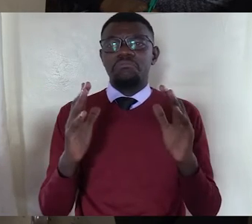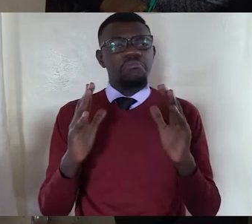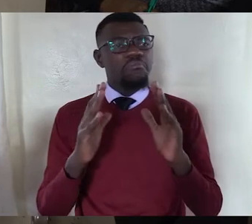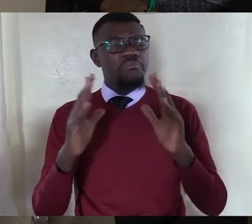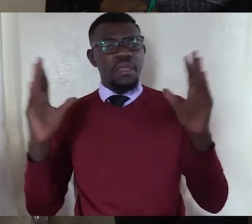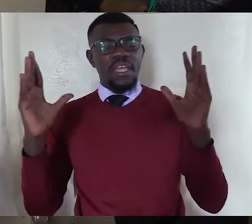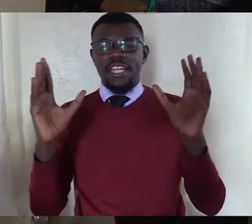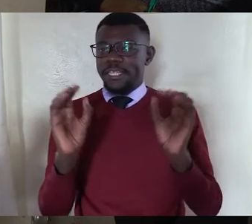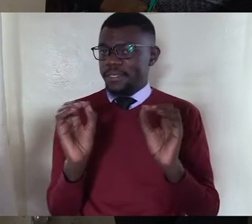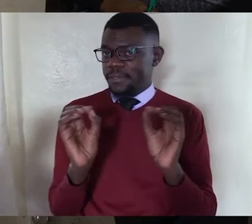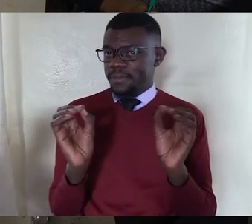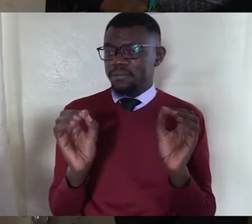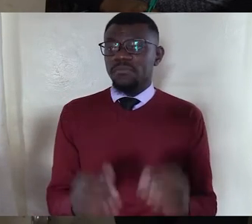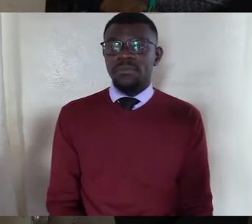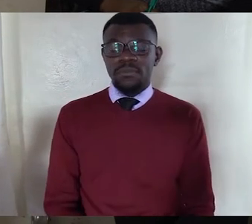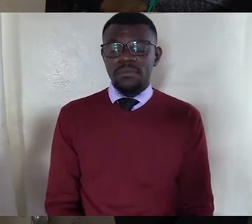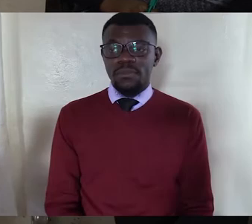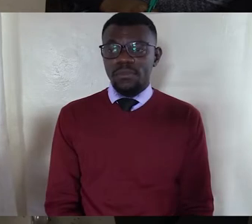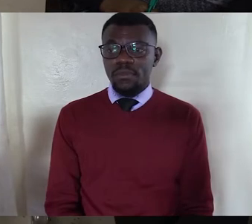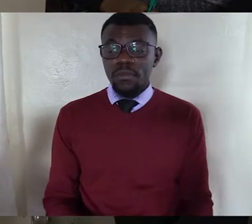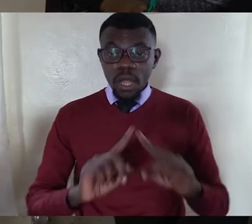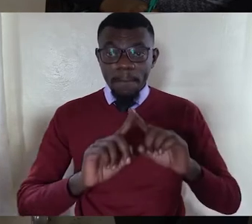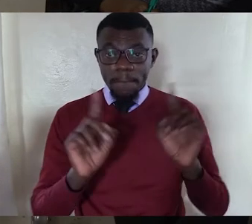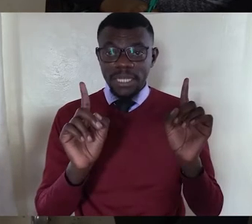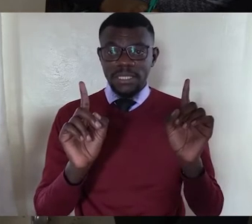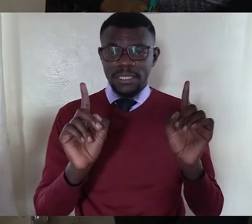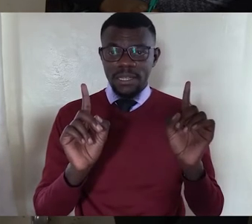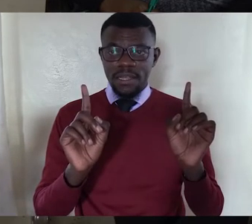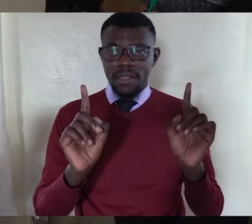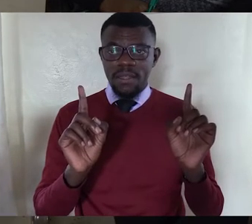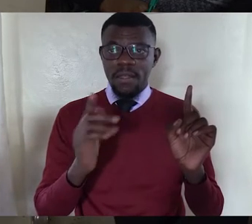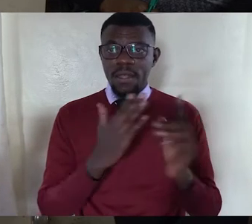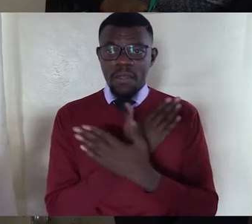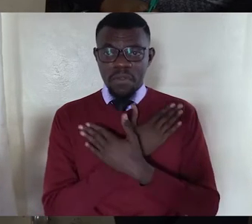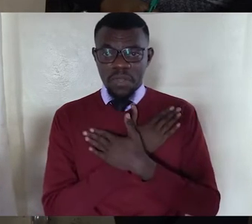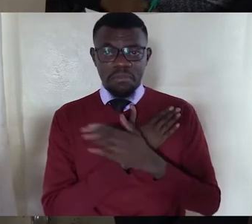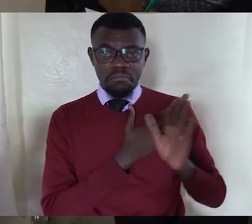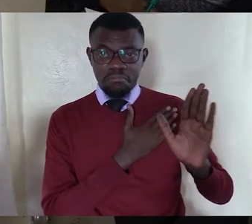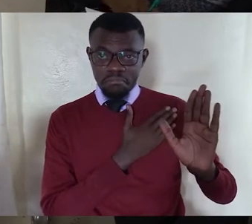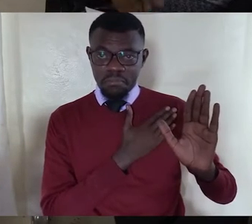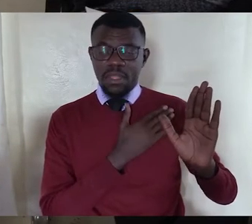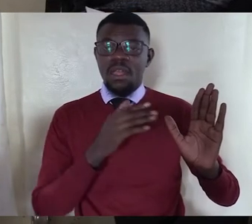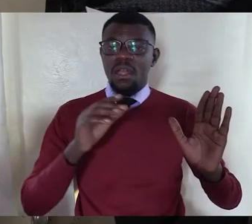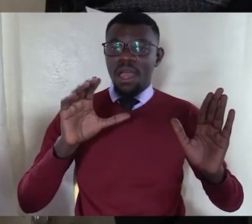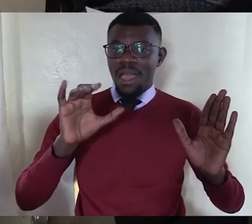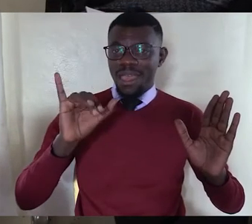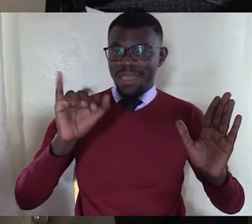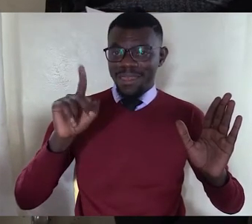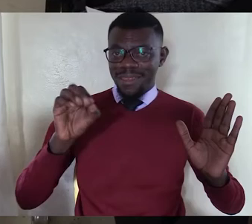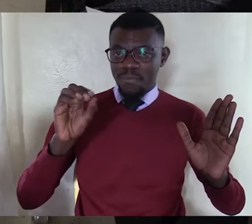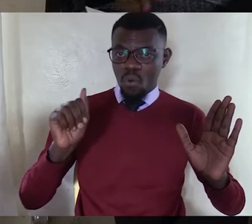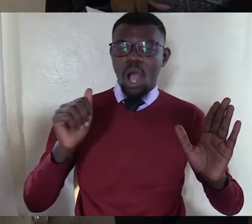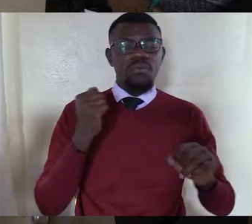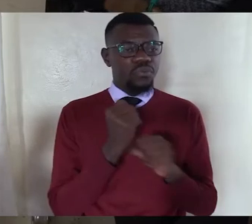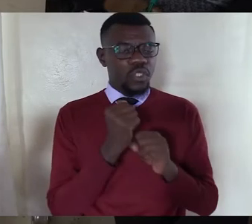with now what we are calling the big complaints. But either way, my colleague from IPOA also spoke, and we really work